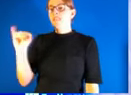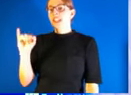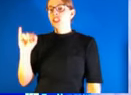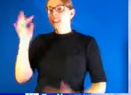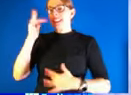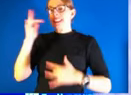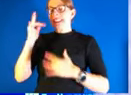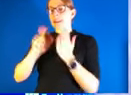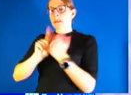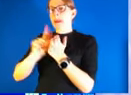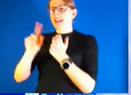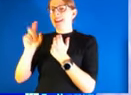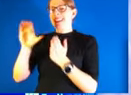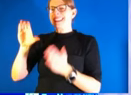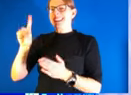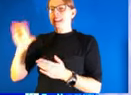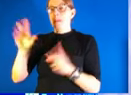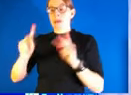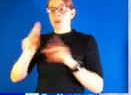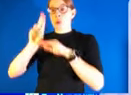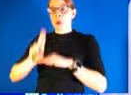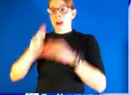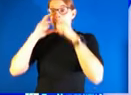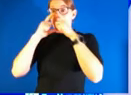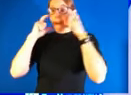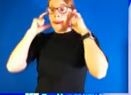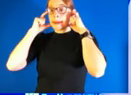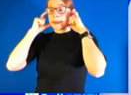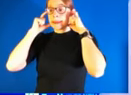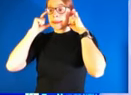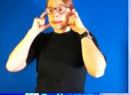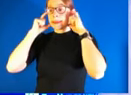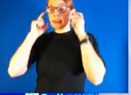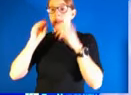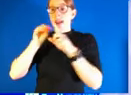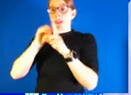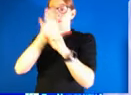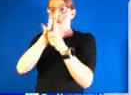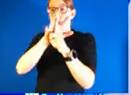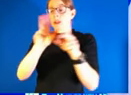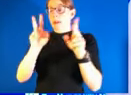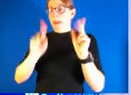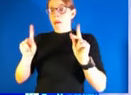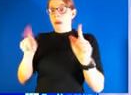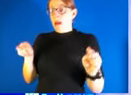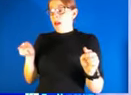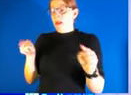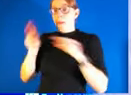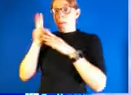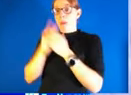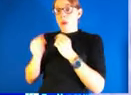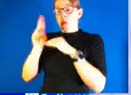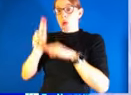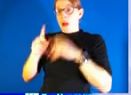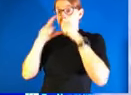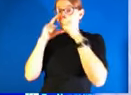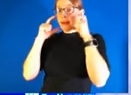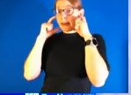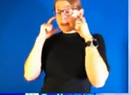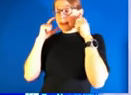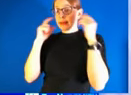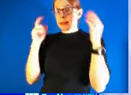who were wearing masks in exposed persons, when both of those people are wearing masks, that also does